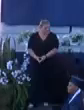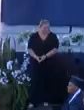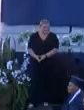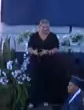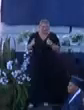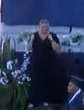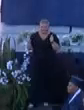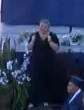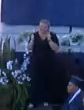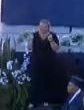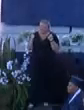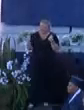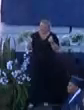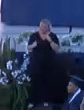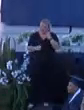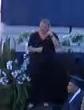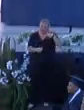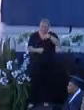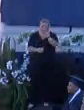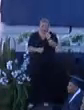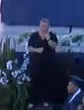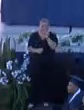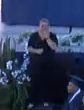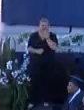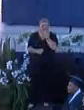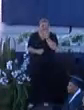Fitness and Health, aqua.